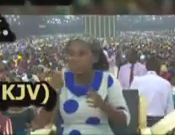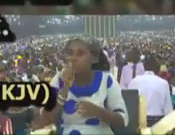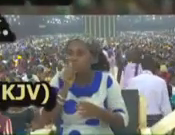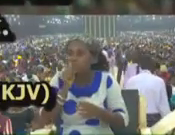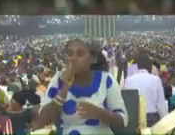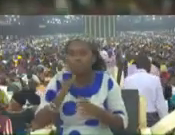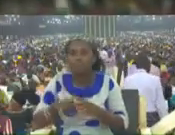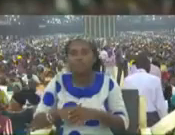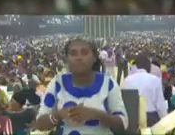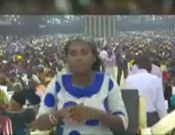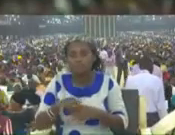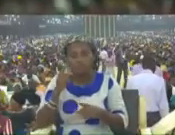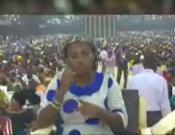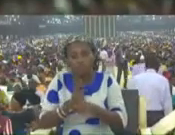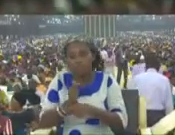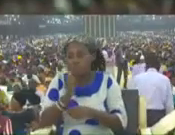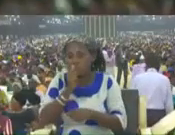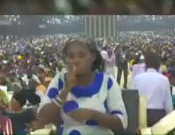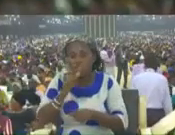He just kept quiet.